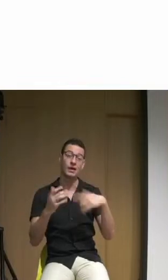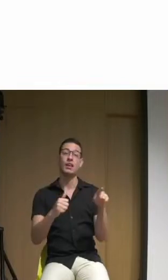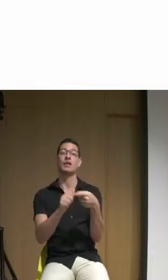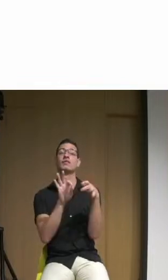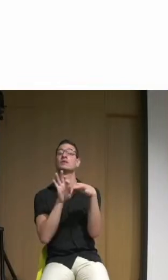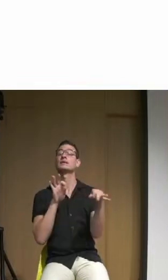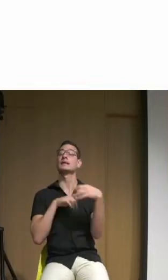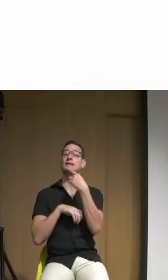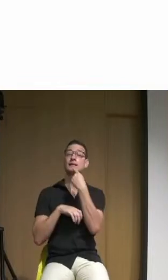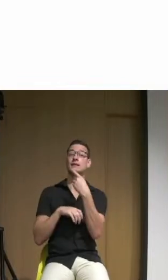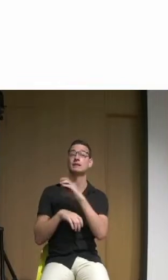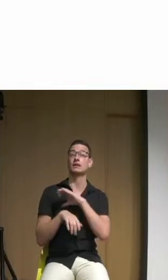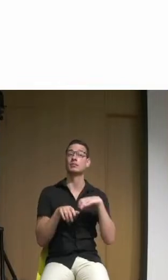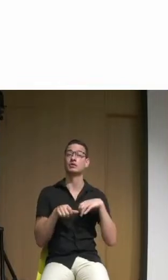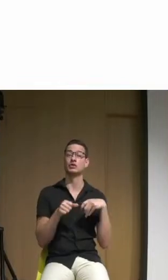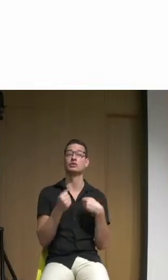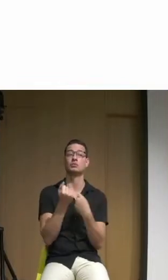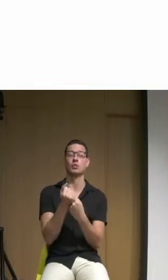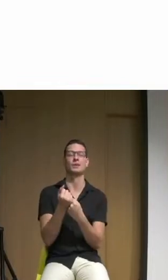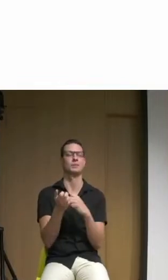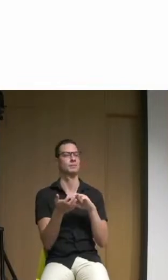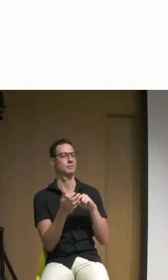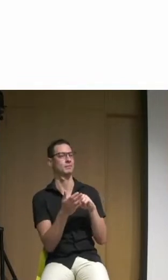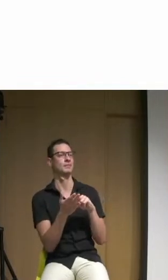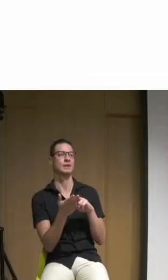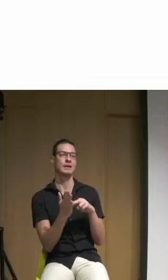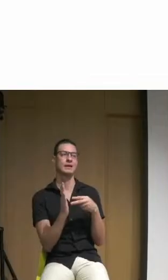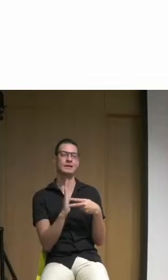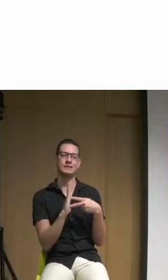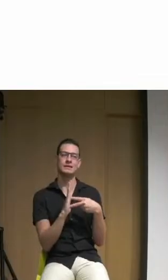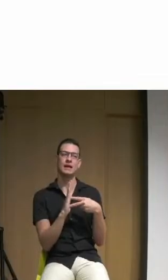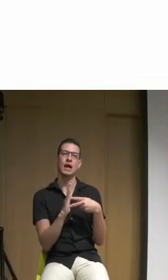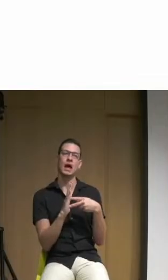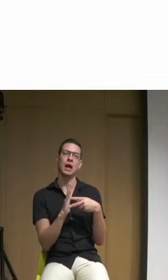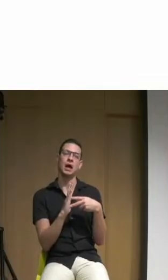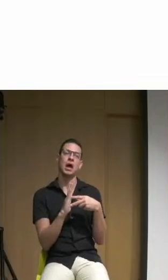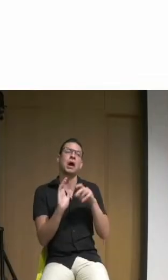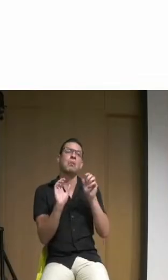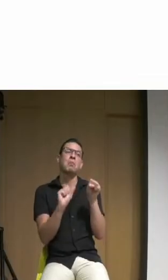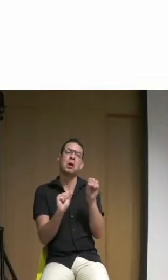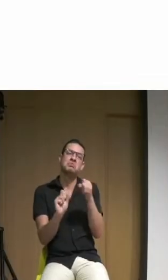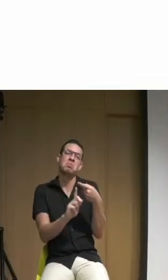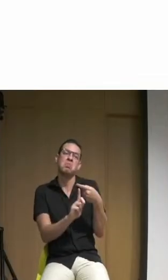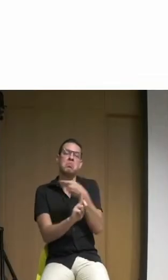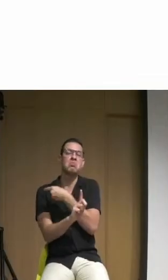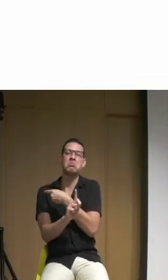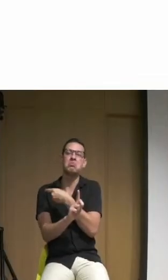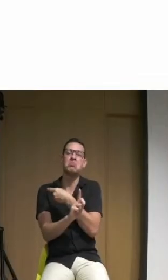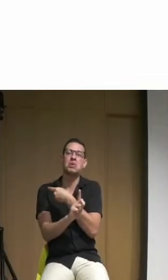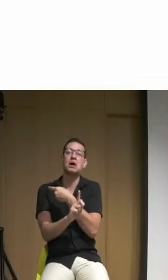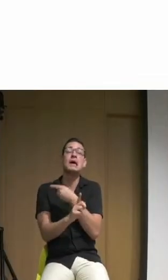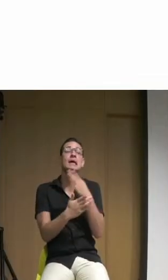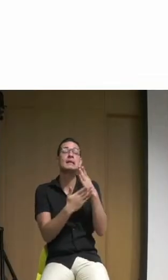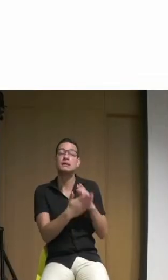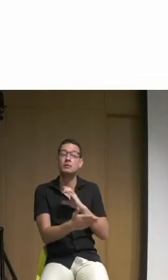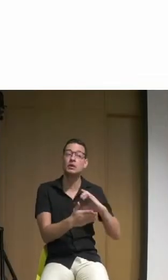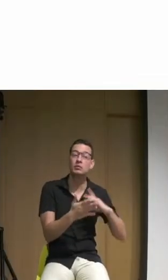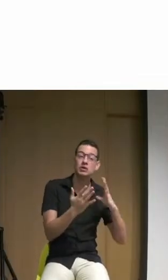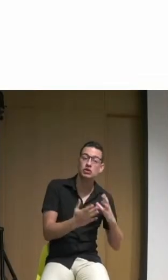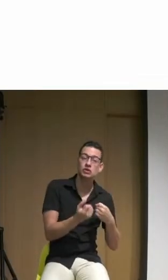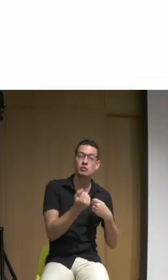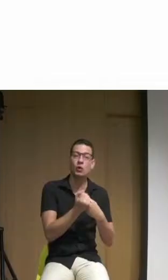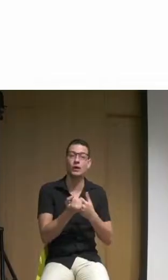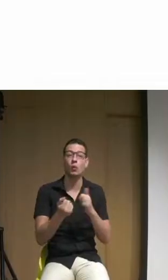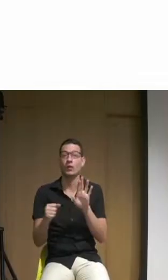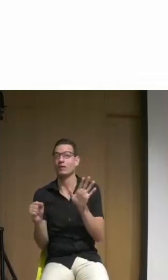as if the whole body supported. right. But it also can be looked at as commissioners, some commissioners supporting. So